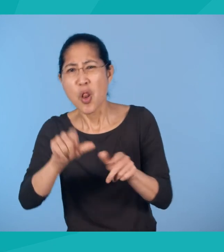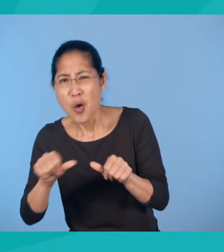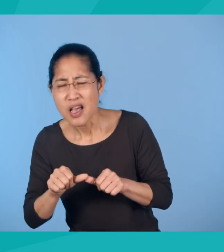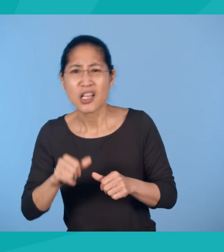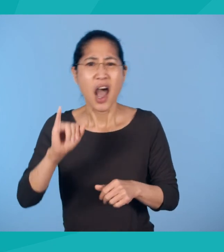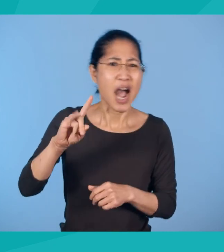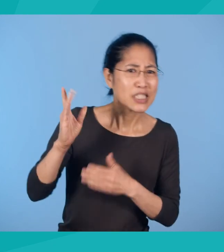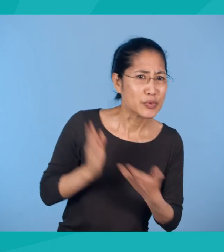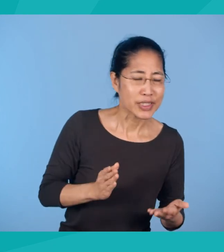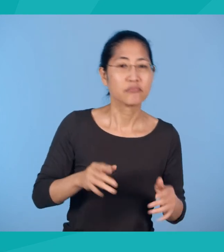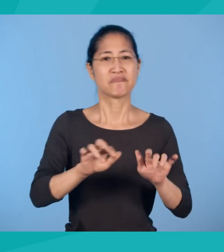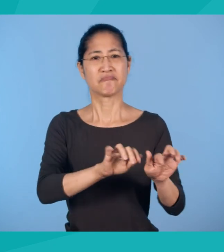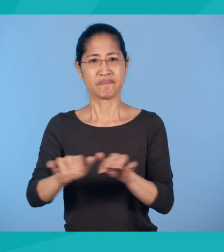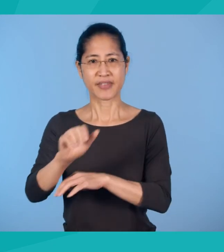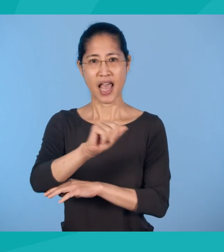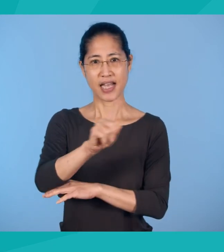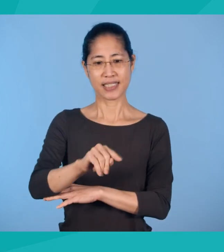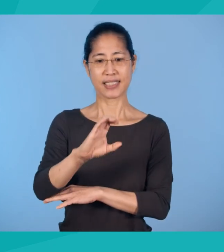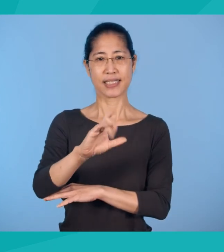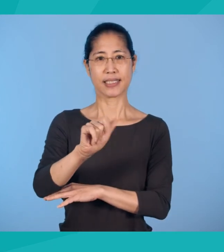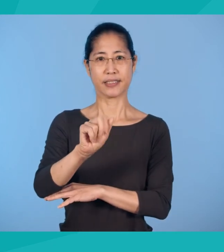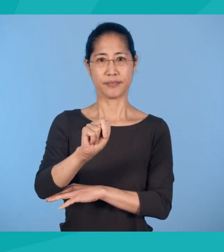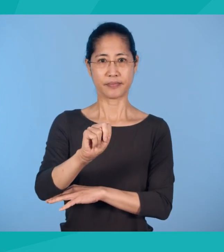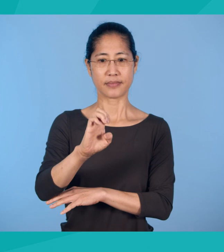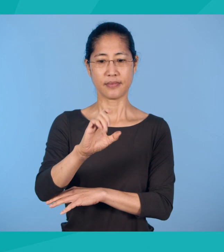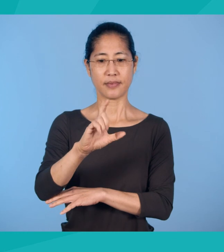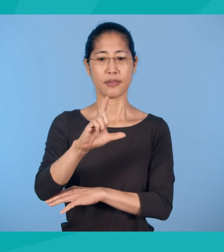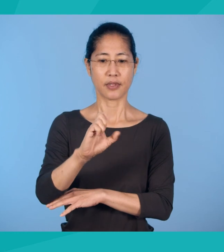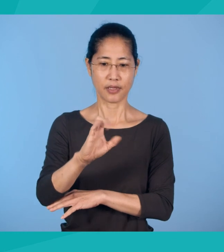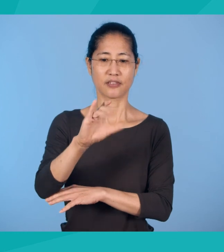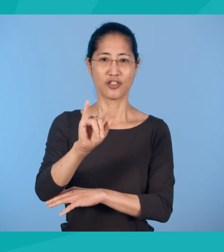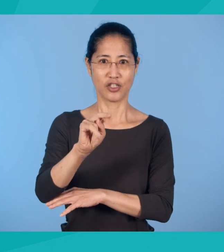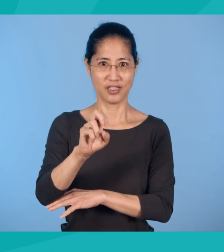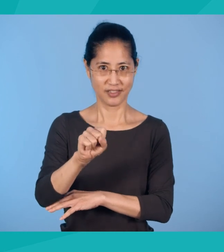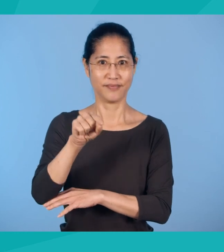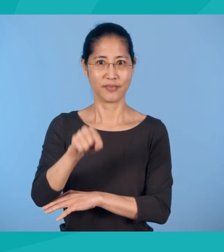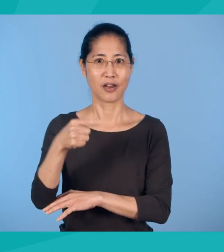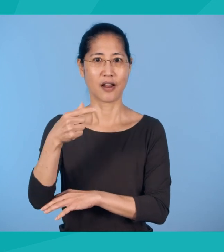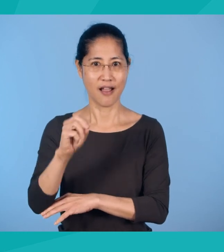find your voting location and what ID to bring, visit azcleanelections.gov.